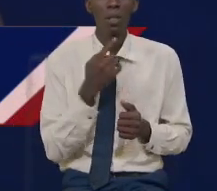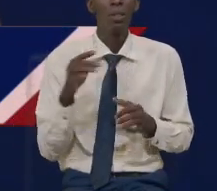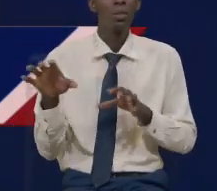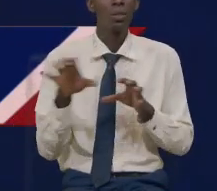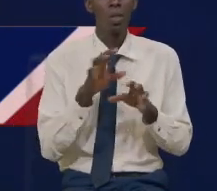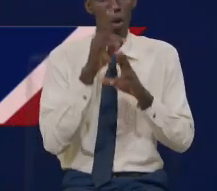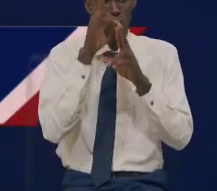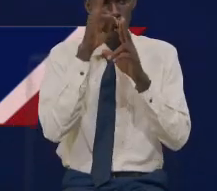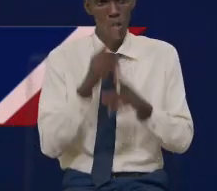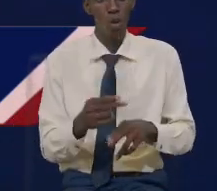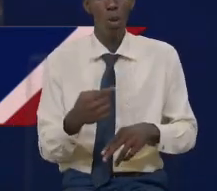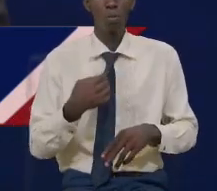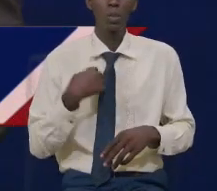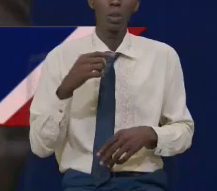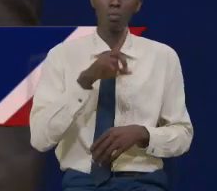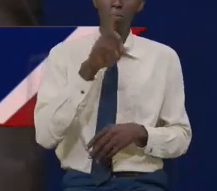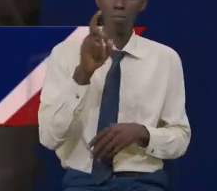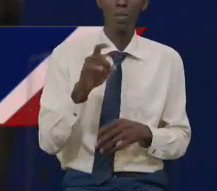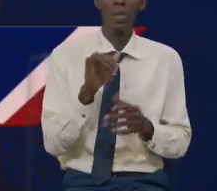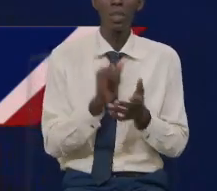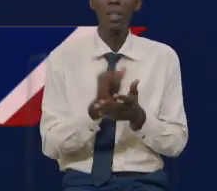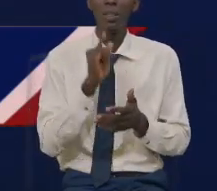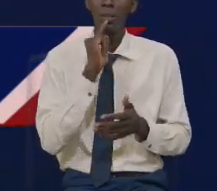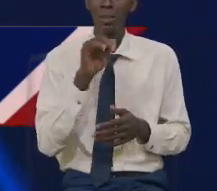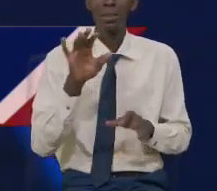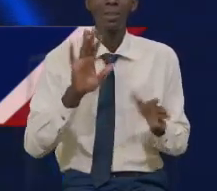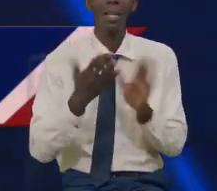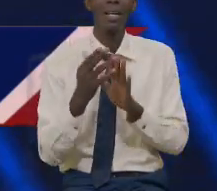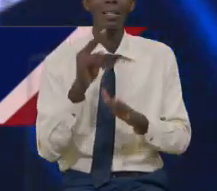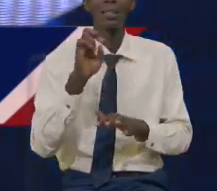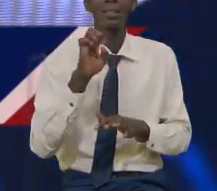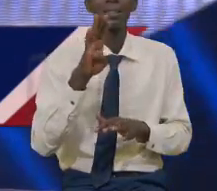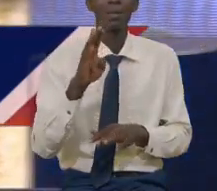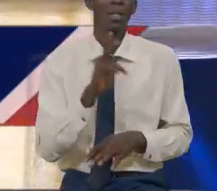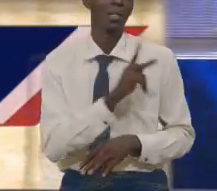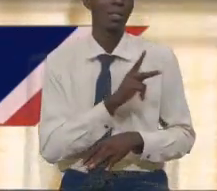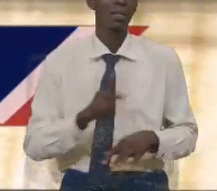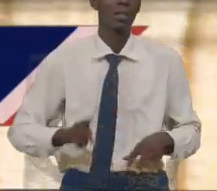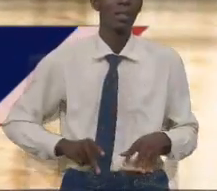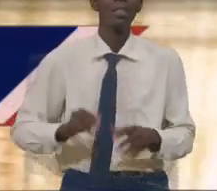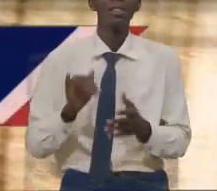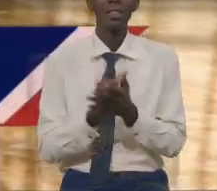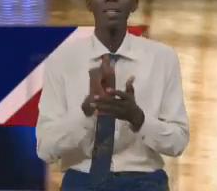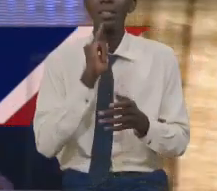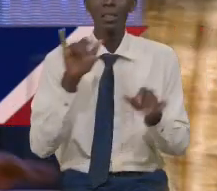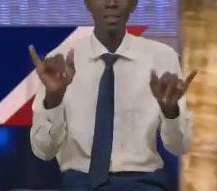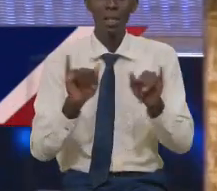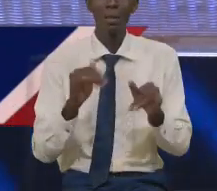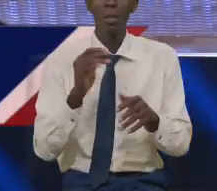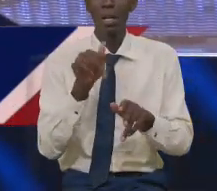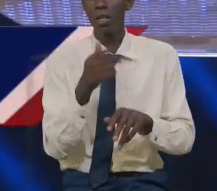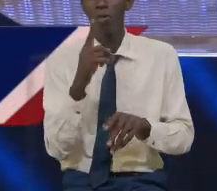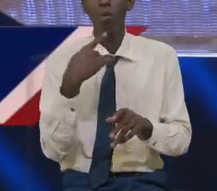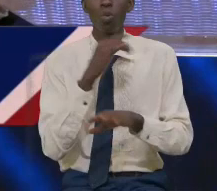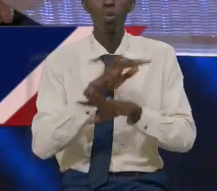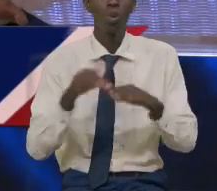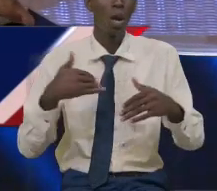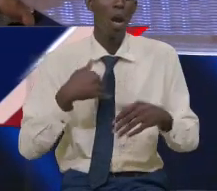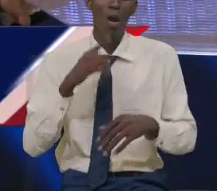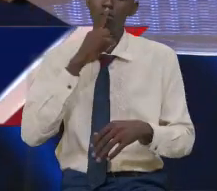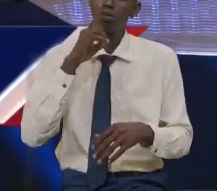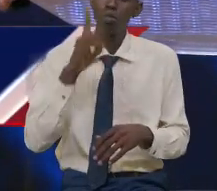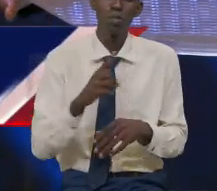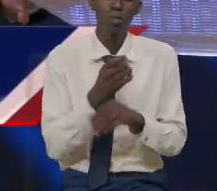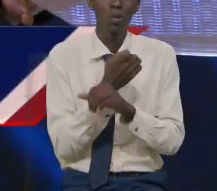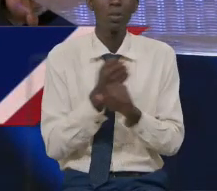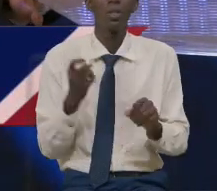me, that's Nebuchadnezzar, and that's everyone that doesn't have real conversion, real salvation, but is just, you